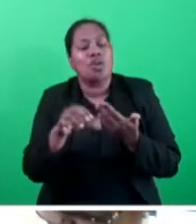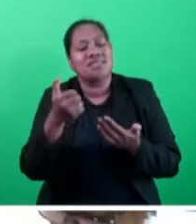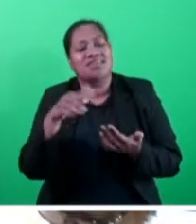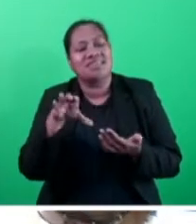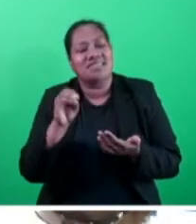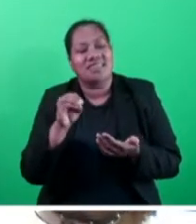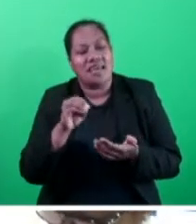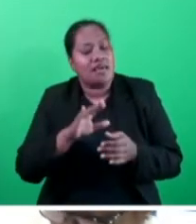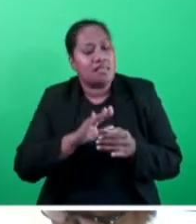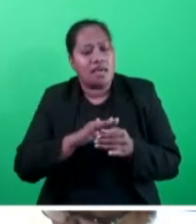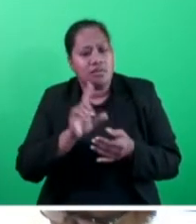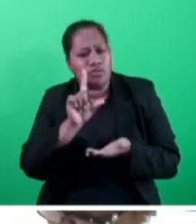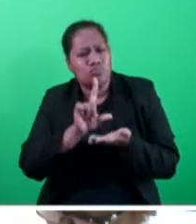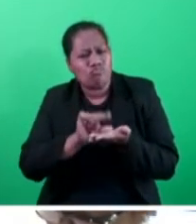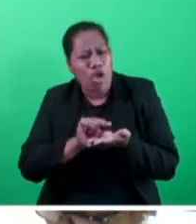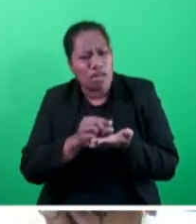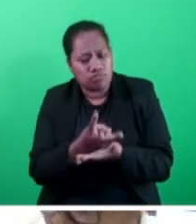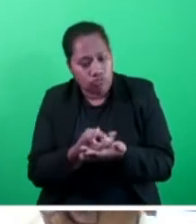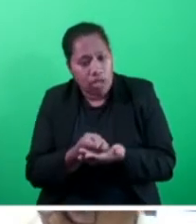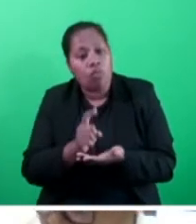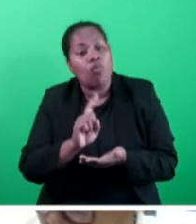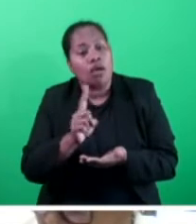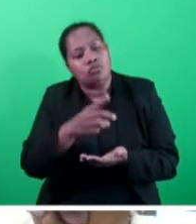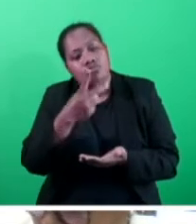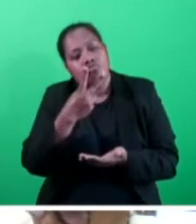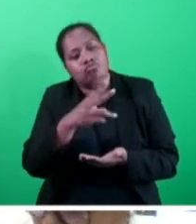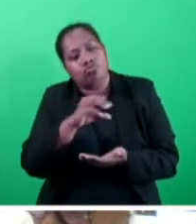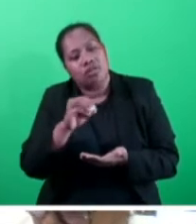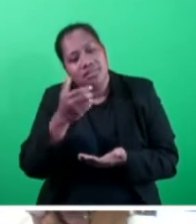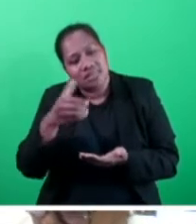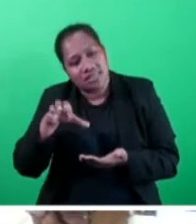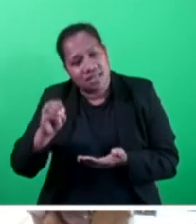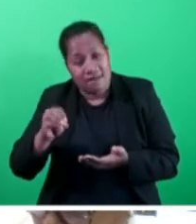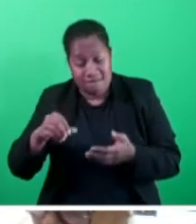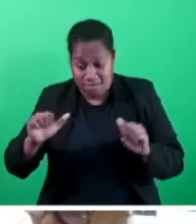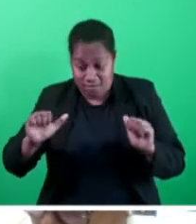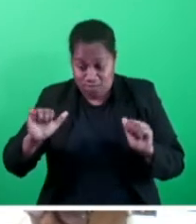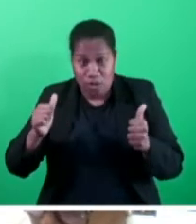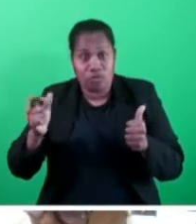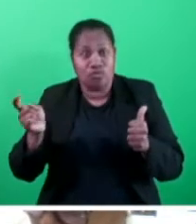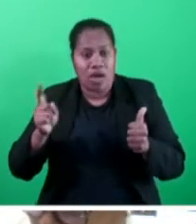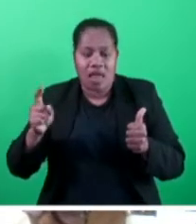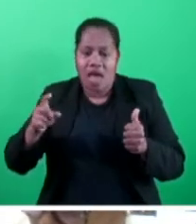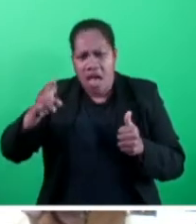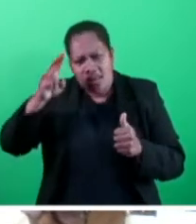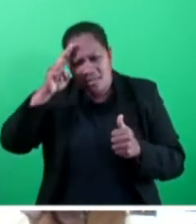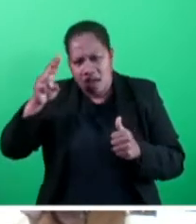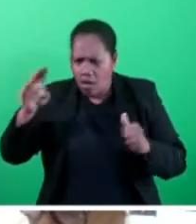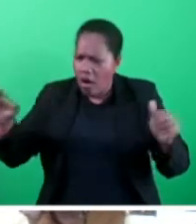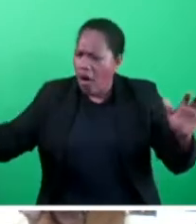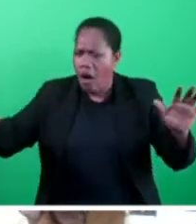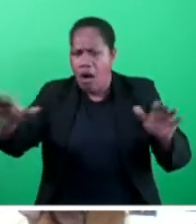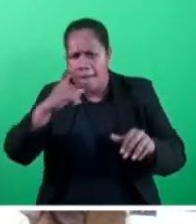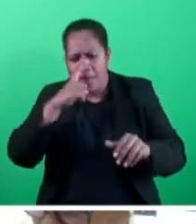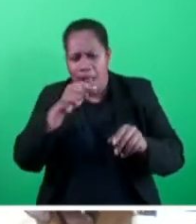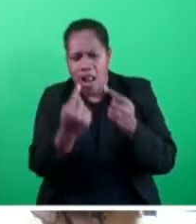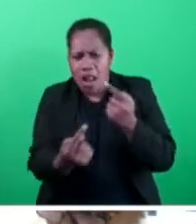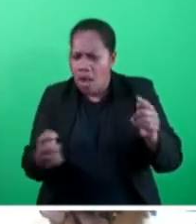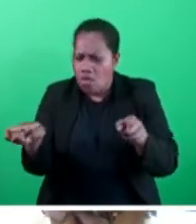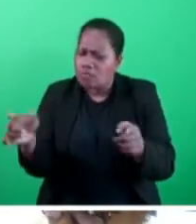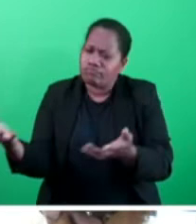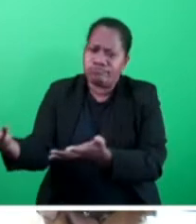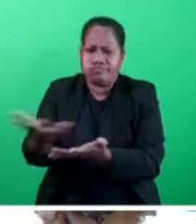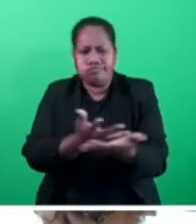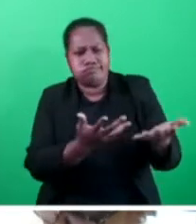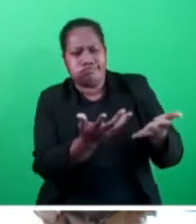30th September 2017 after a nationwide consultation. This resulted in an increase in the wages of ordinary workers